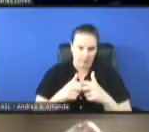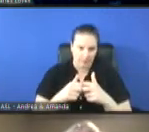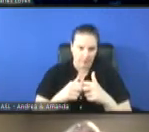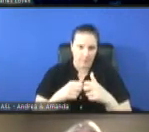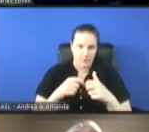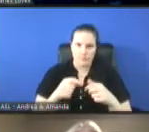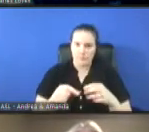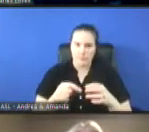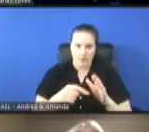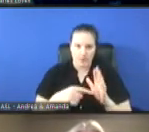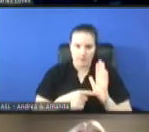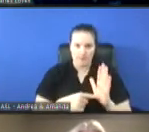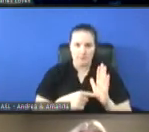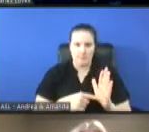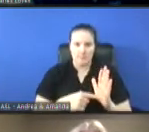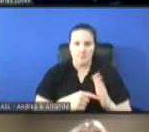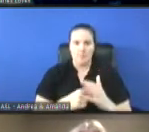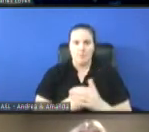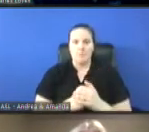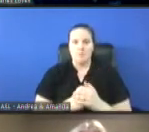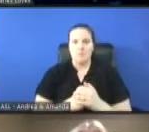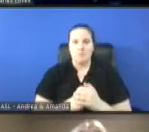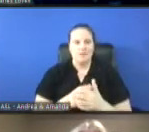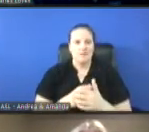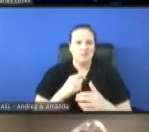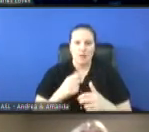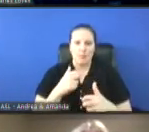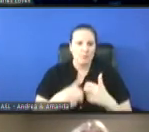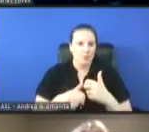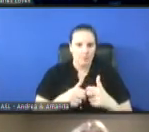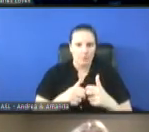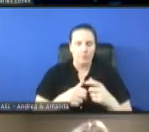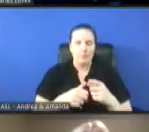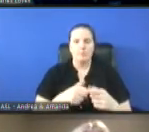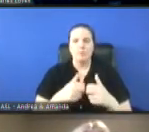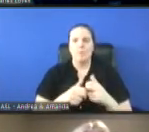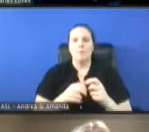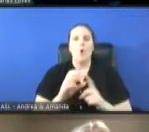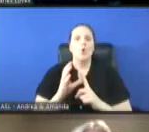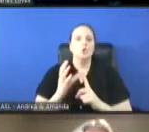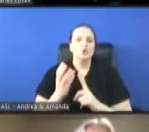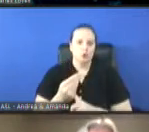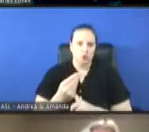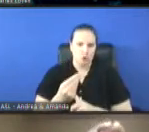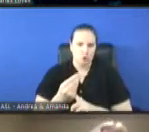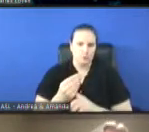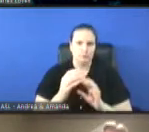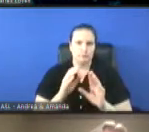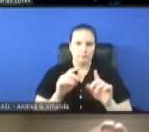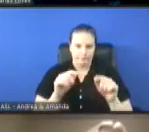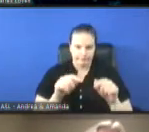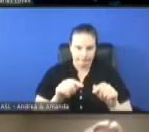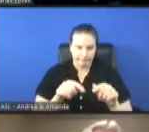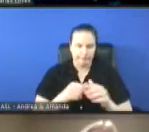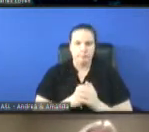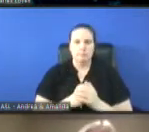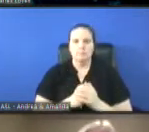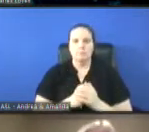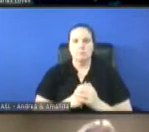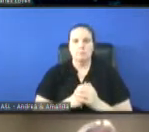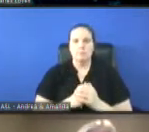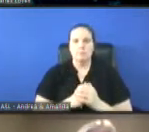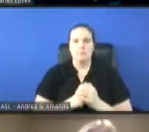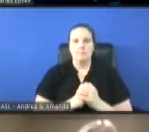a symptom. This is not the problem. The problem is the culture. And I